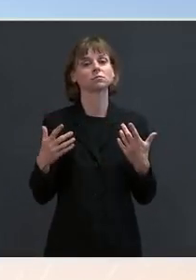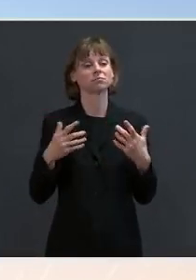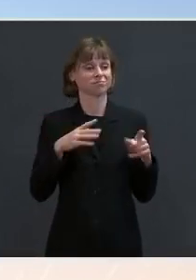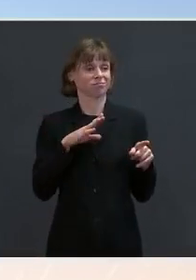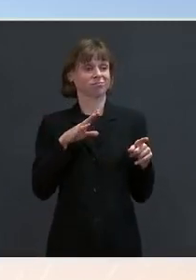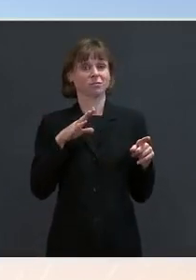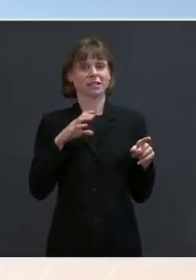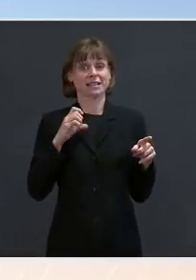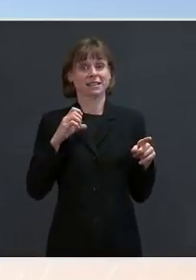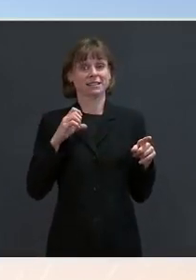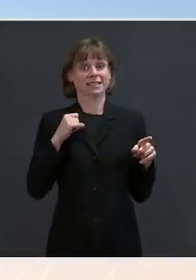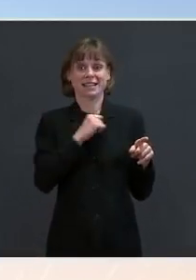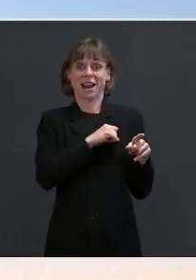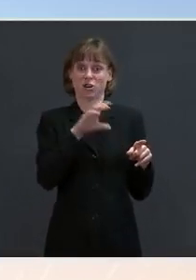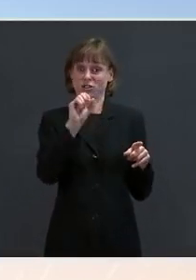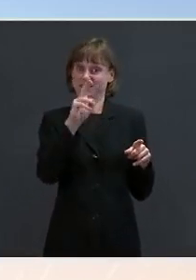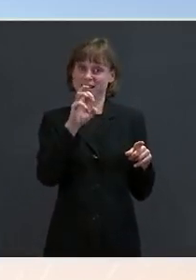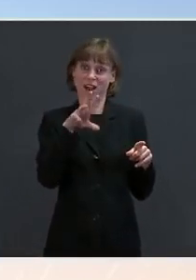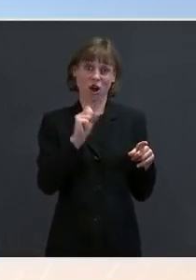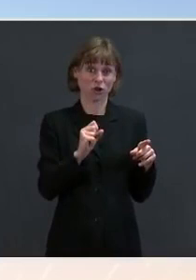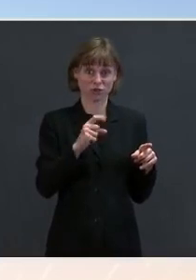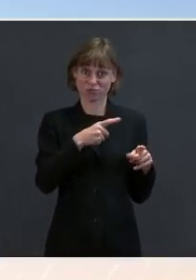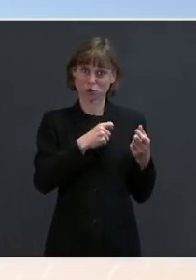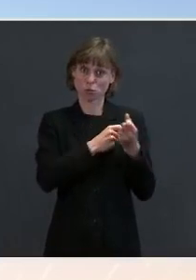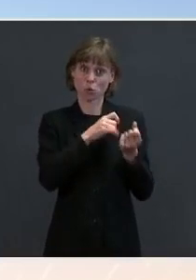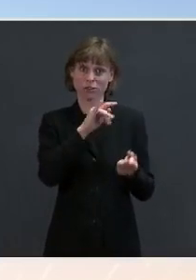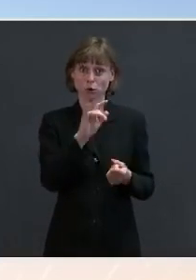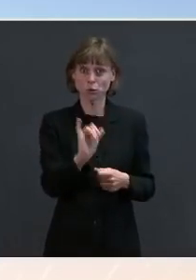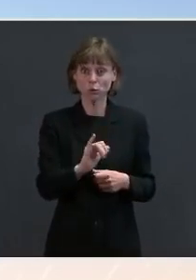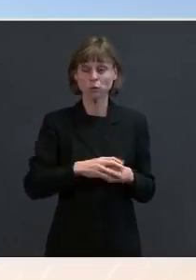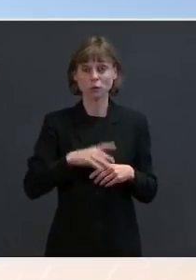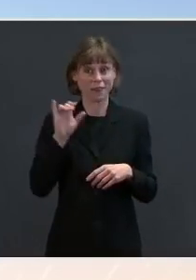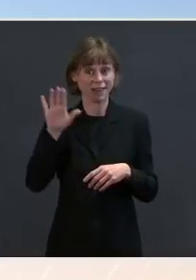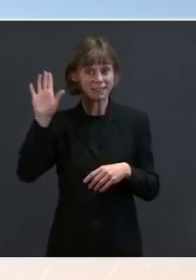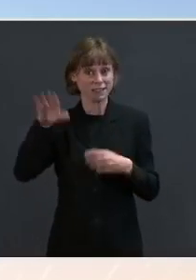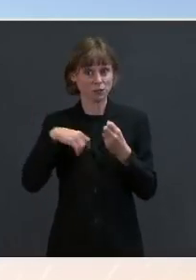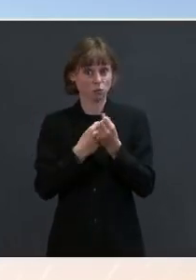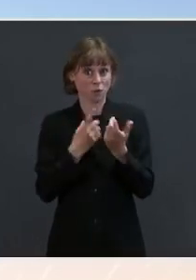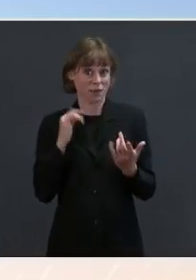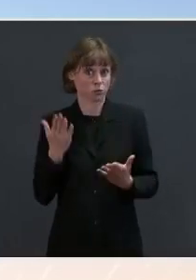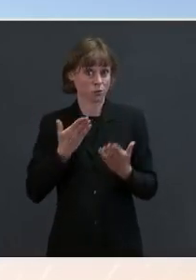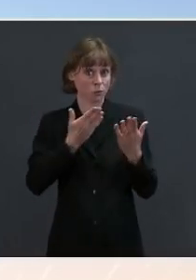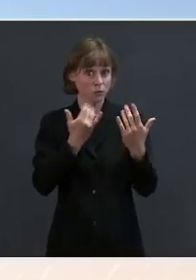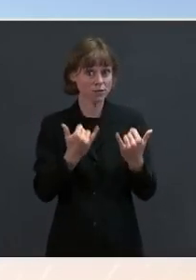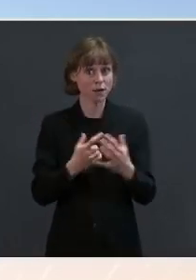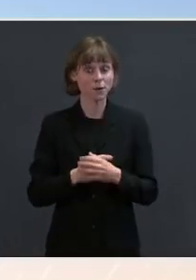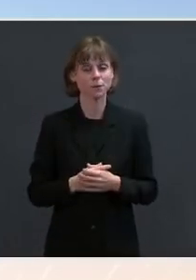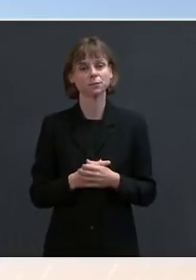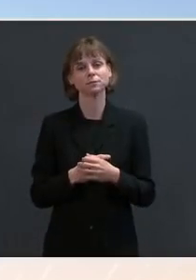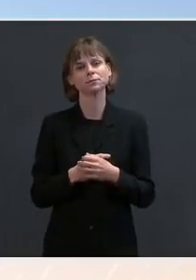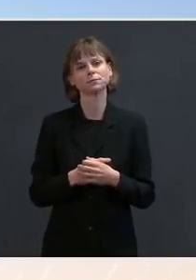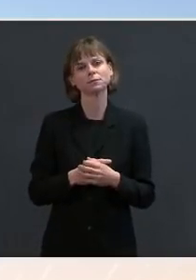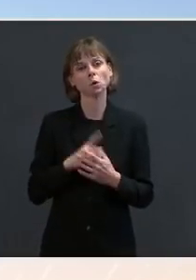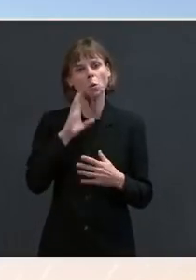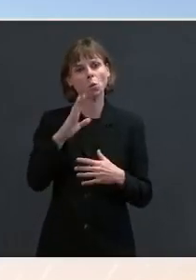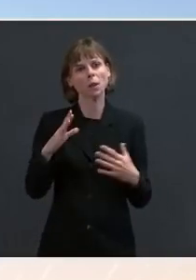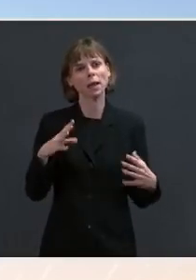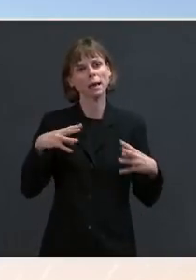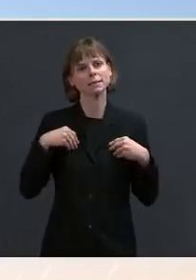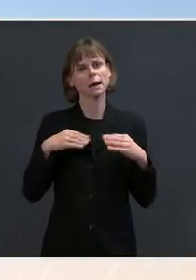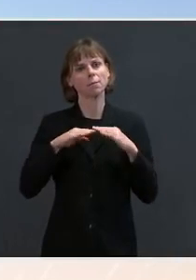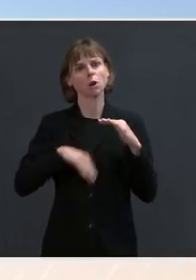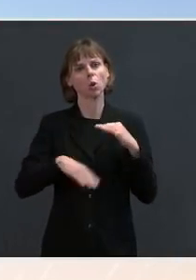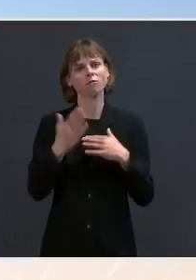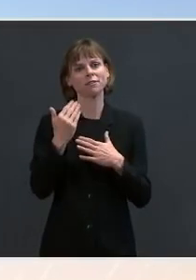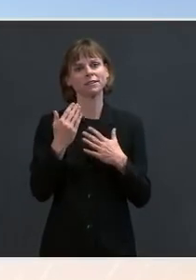Sanders, also support. That's what he supports, and that's what he'd propose at this point in time. Would he not entertain anything below 15 an hour? He's